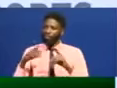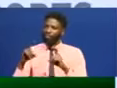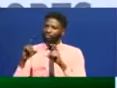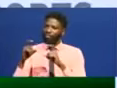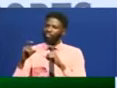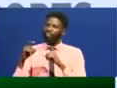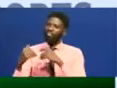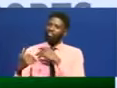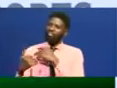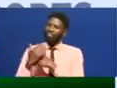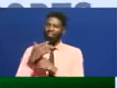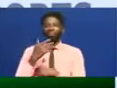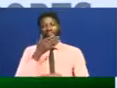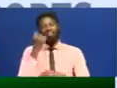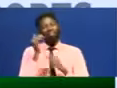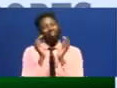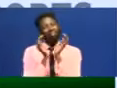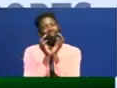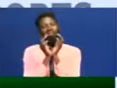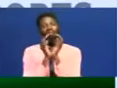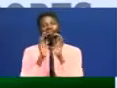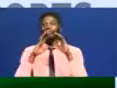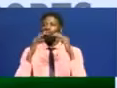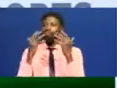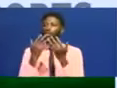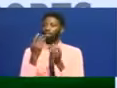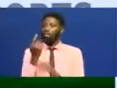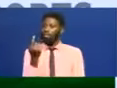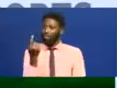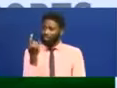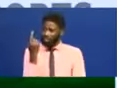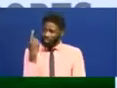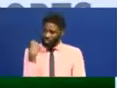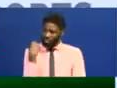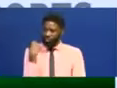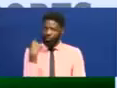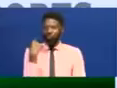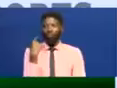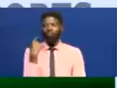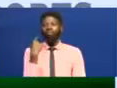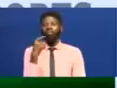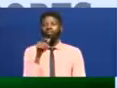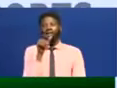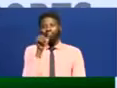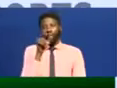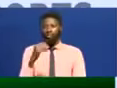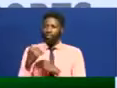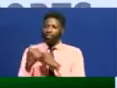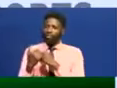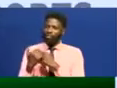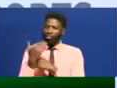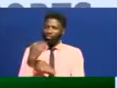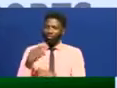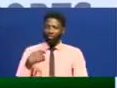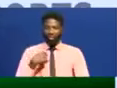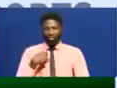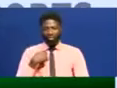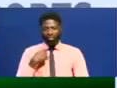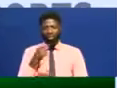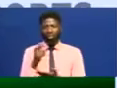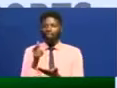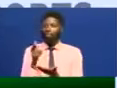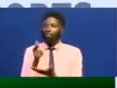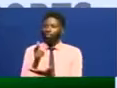in the world. Yesterday, someone sent me a clip,